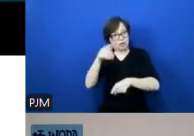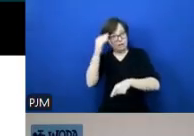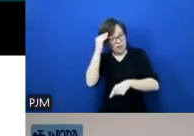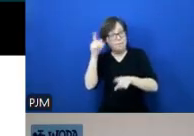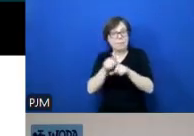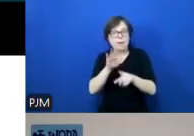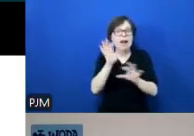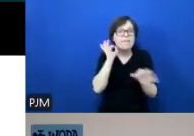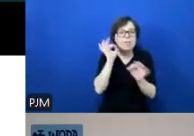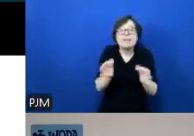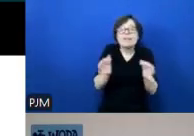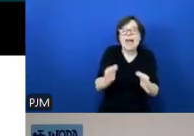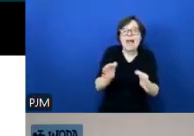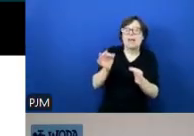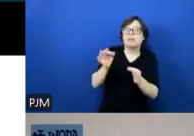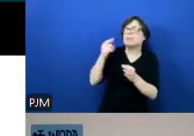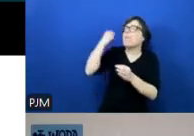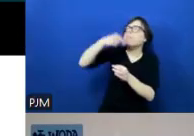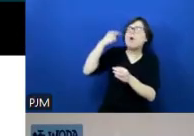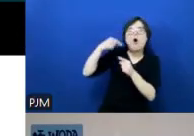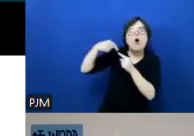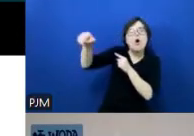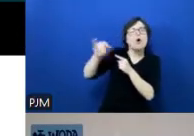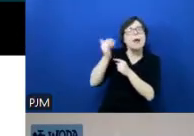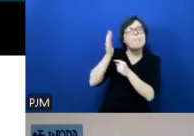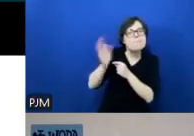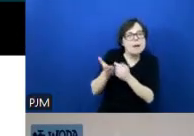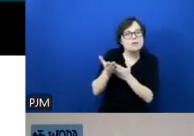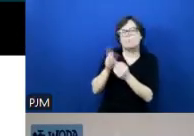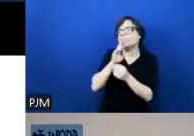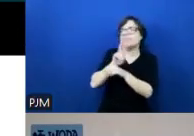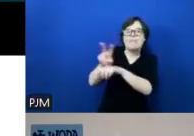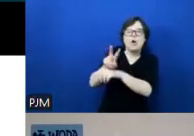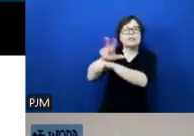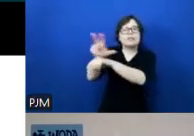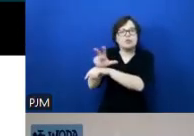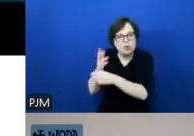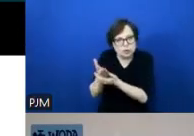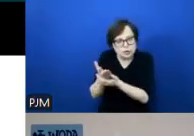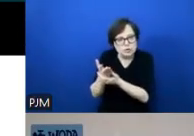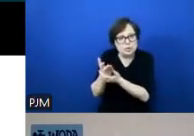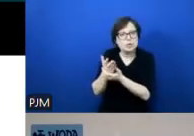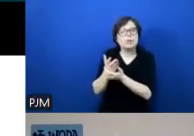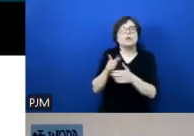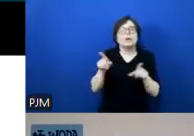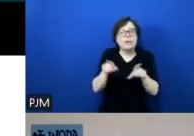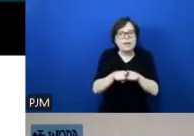filled, but also including the data from meteorological radars, what kind of rain can be expected 2-3 hours